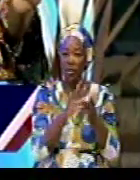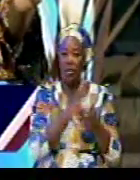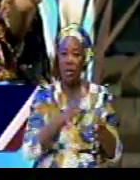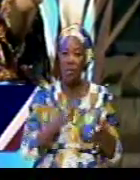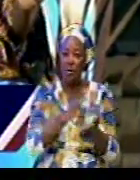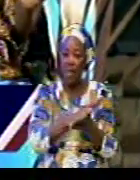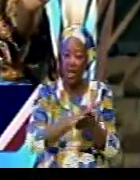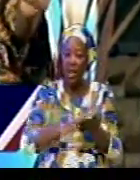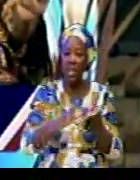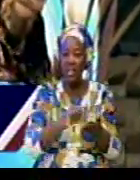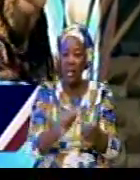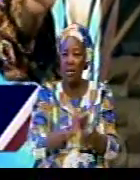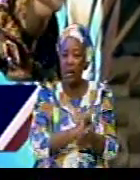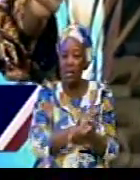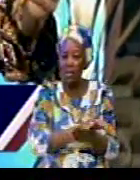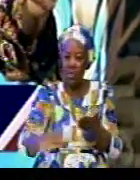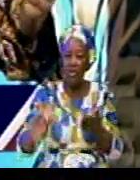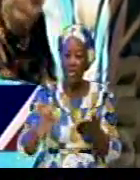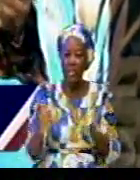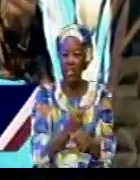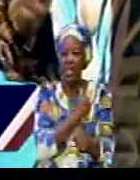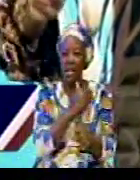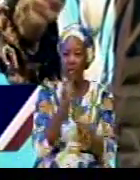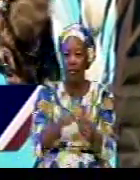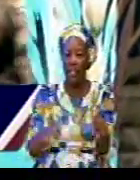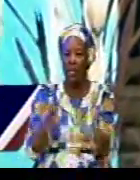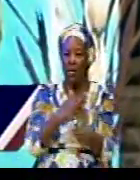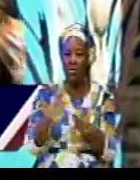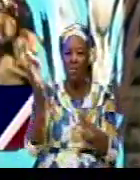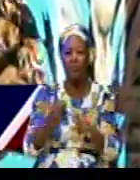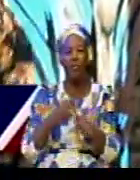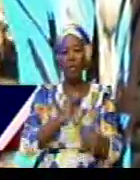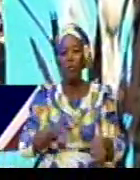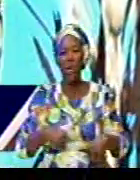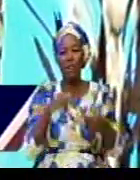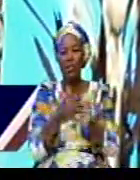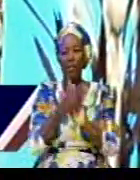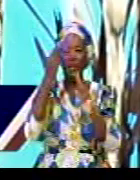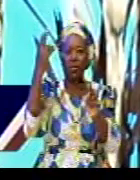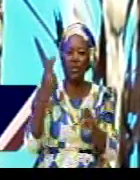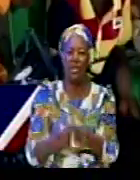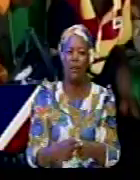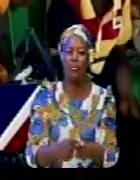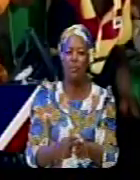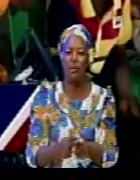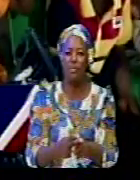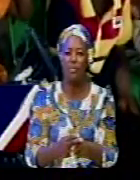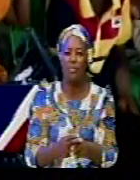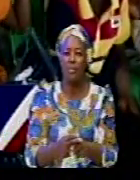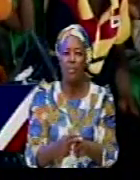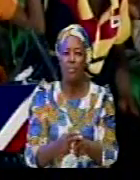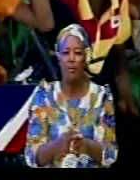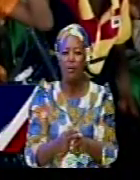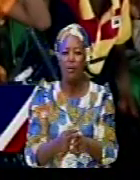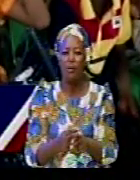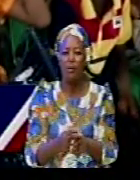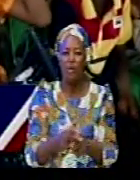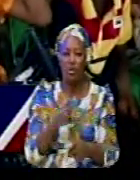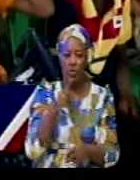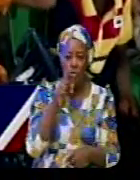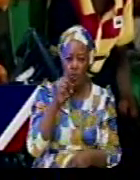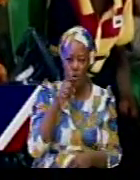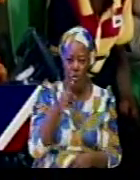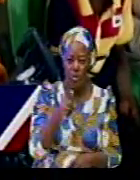of Christ will cleanse and wipe and wash everything away from our lives in